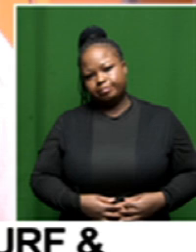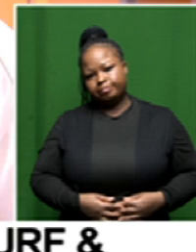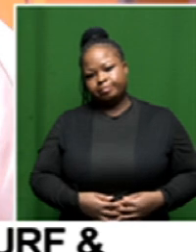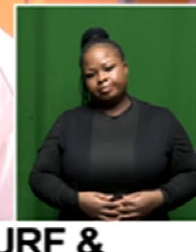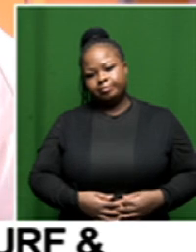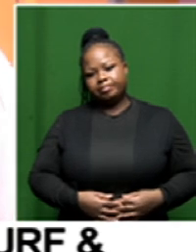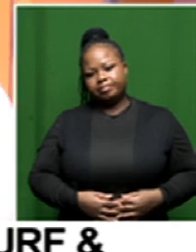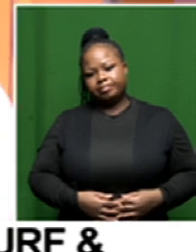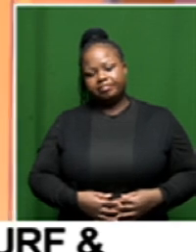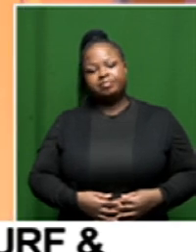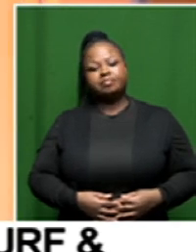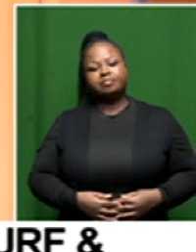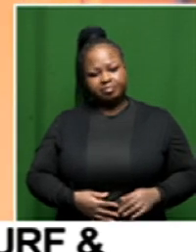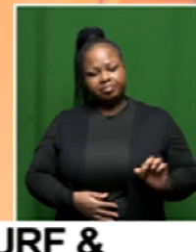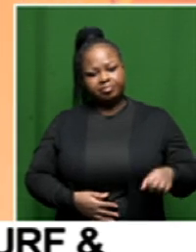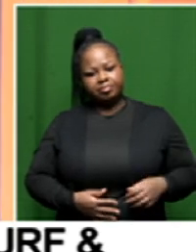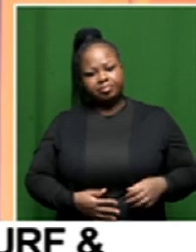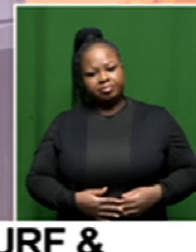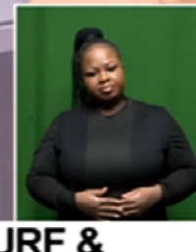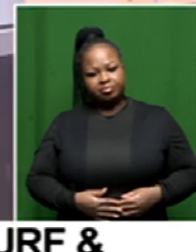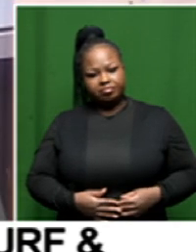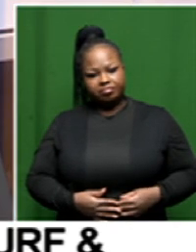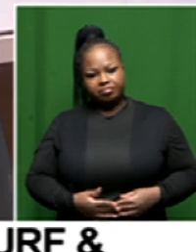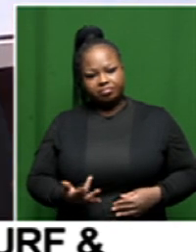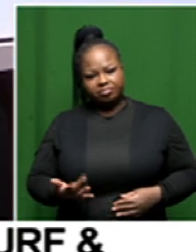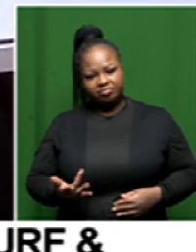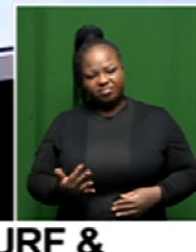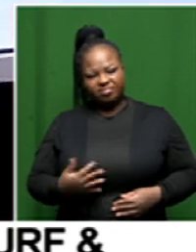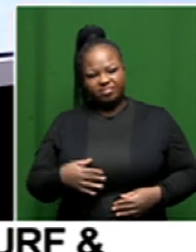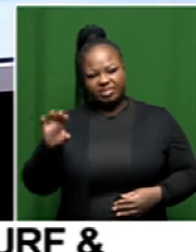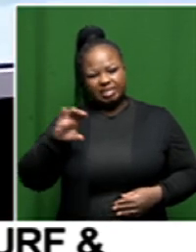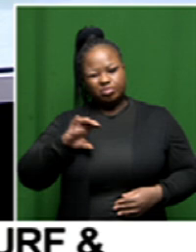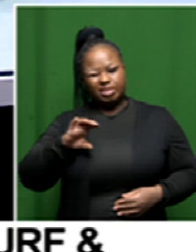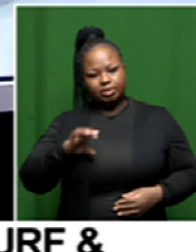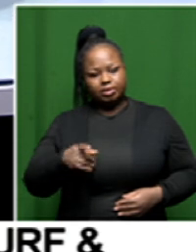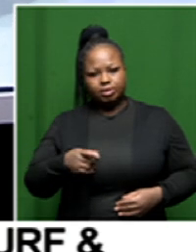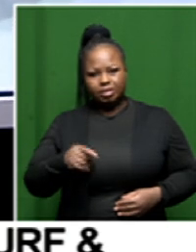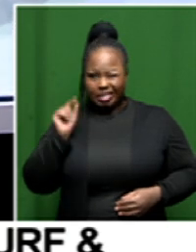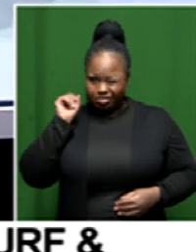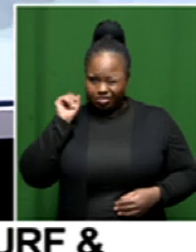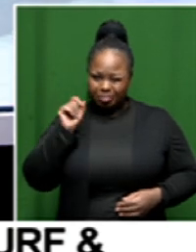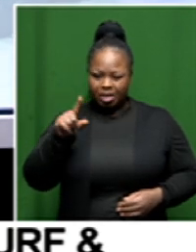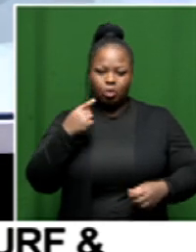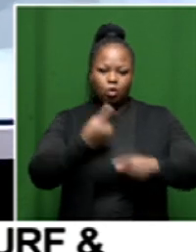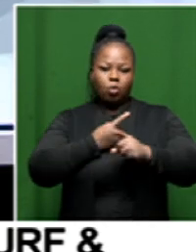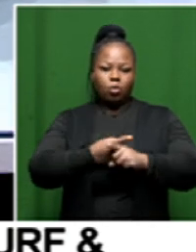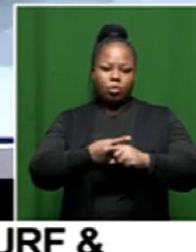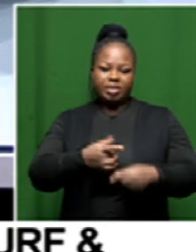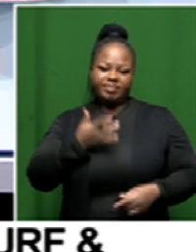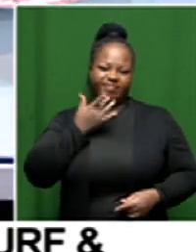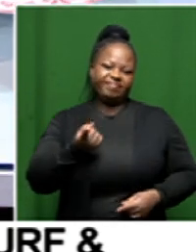tilts your tail. Sure. Yep. So what is that spice in your cupboard that you can't do without?